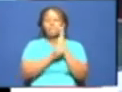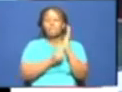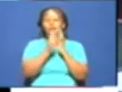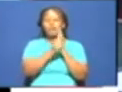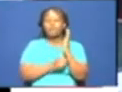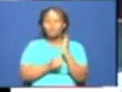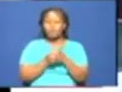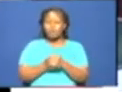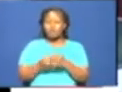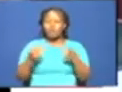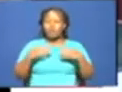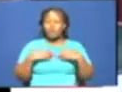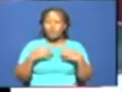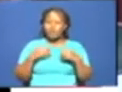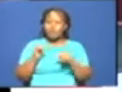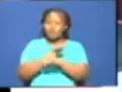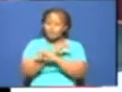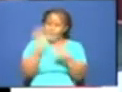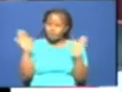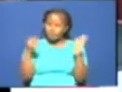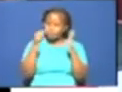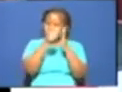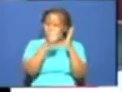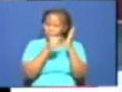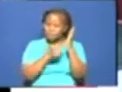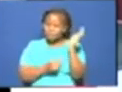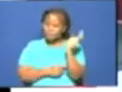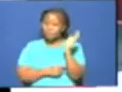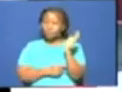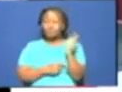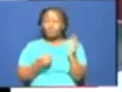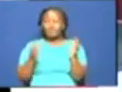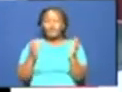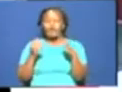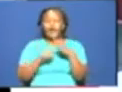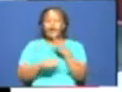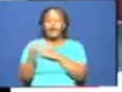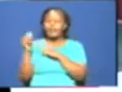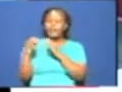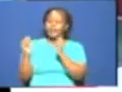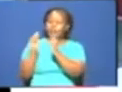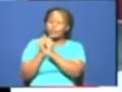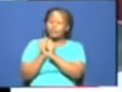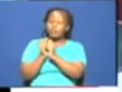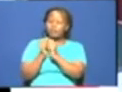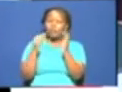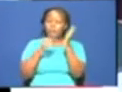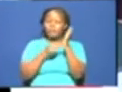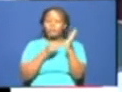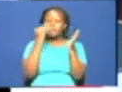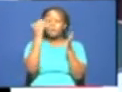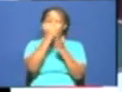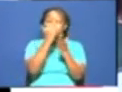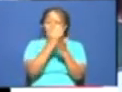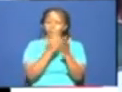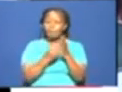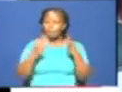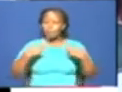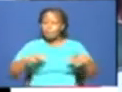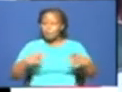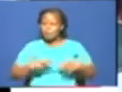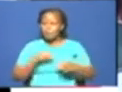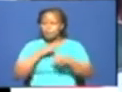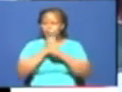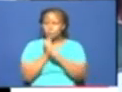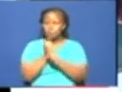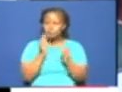a crystallized description of the 10-point people's program, delving into workings and plans that